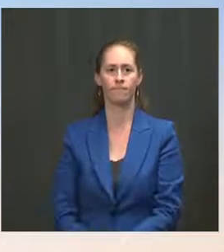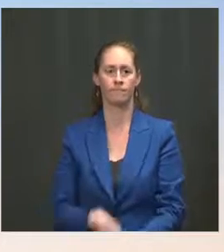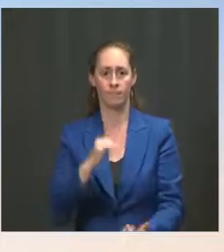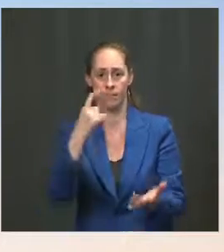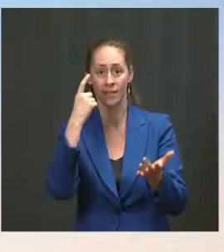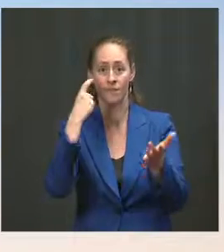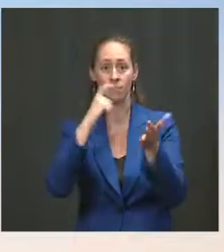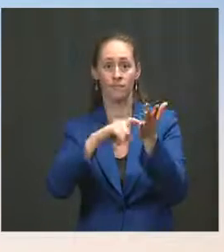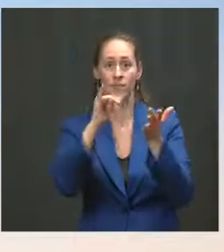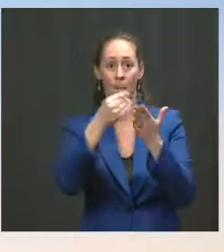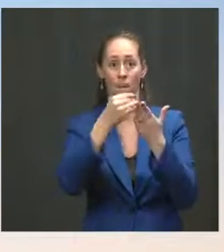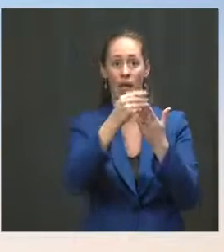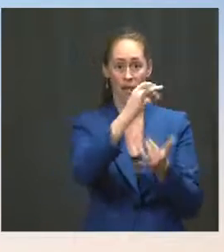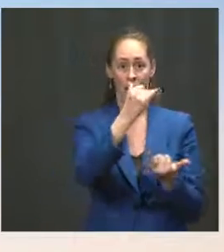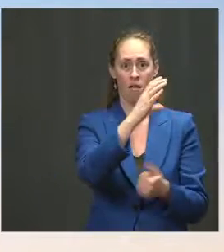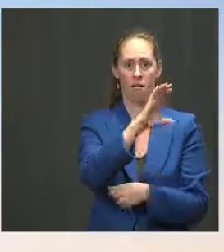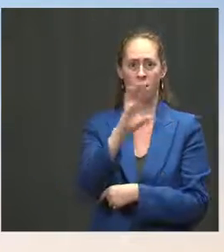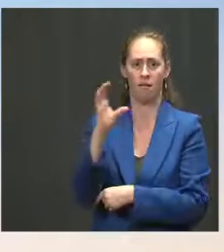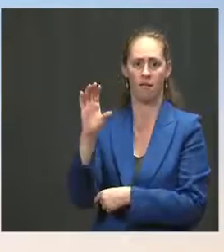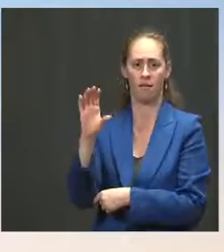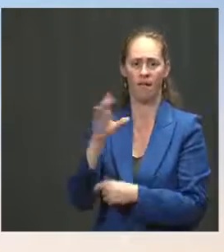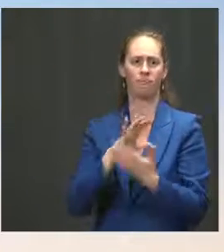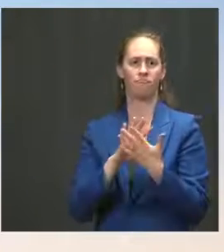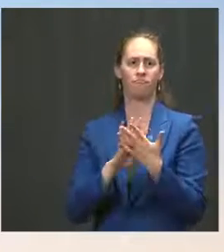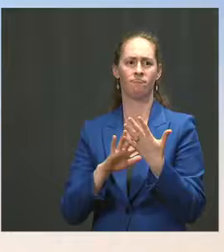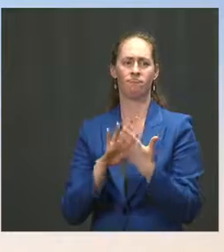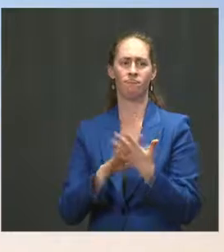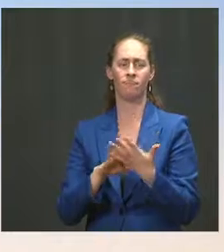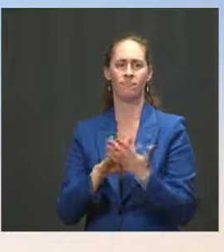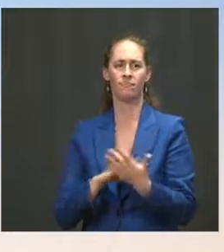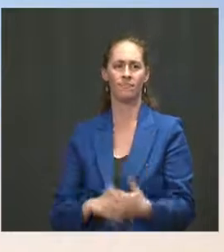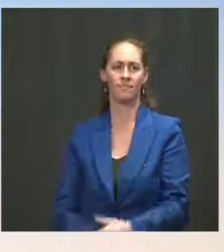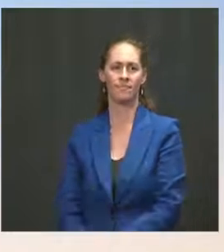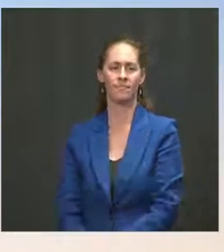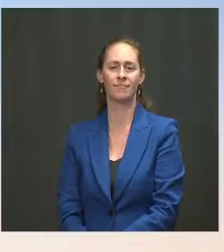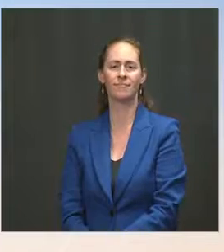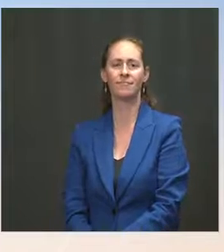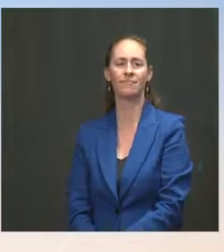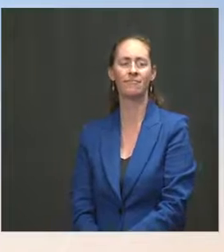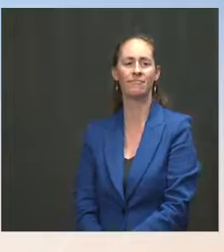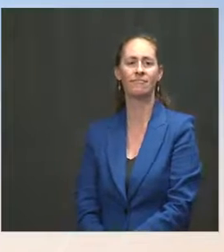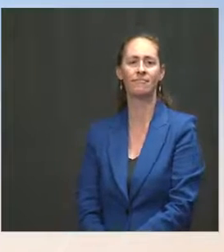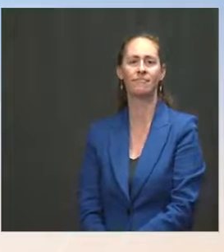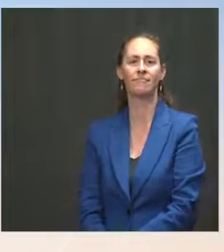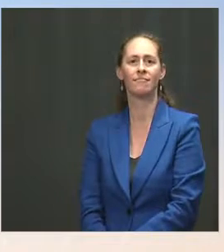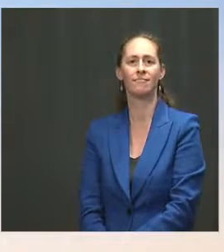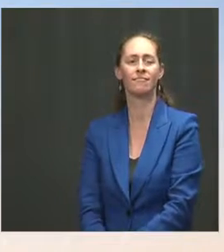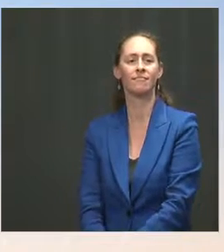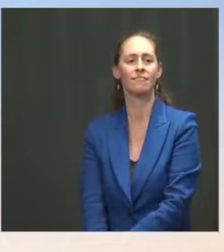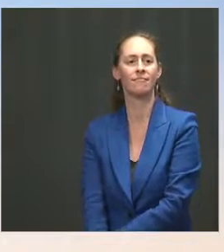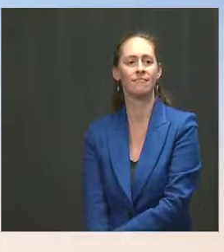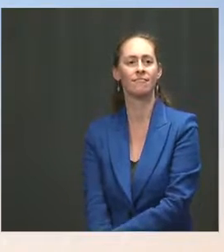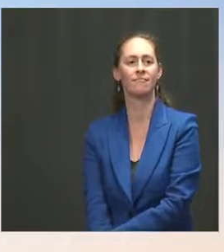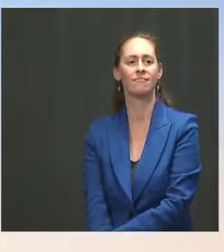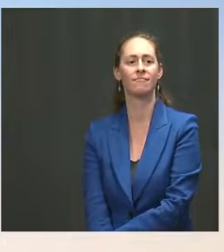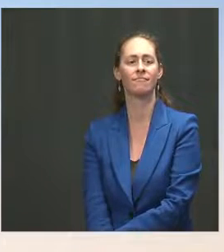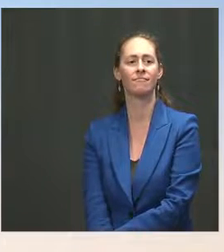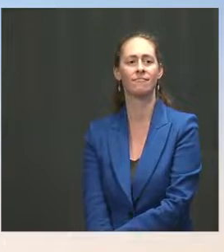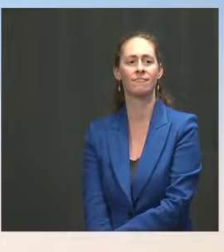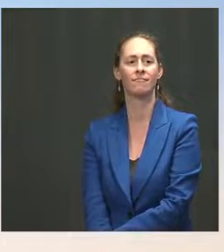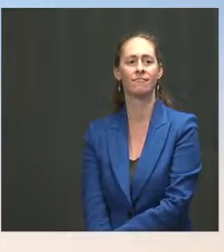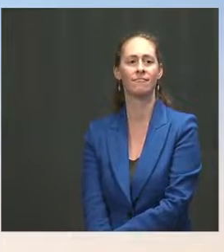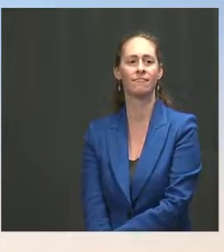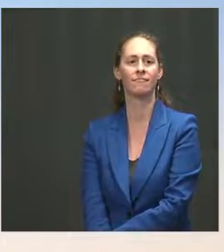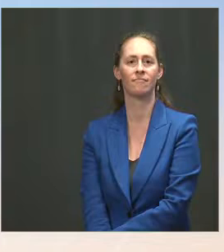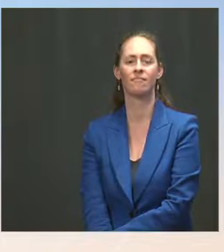clemency to those inmates, seeing a legislative fix that would keep them on home confinement, or is he okay seeing them return back to prison, most of them?